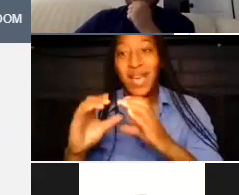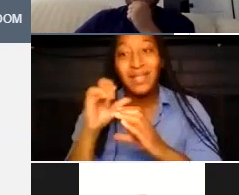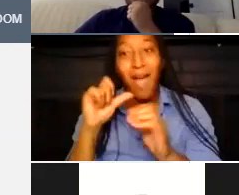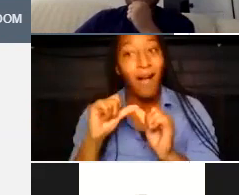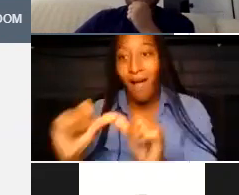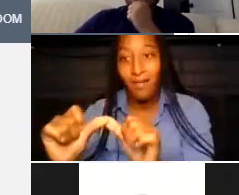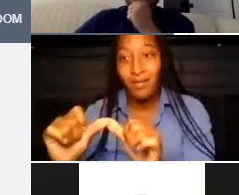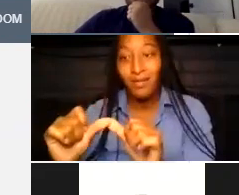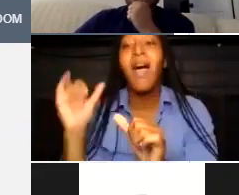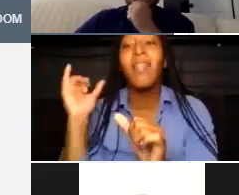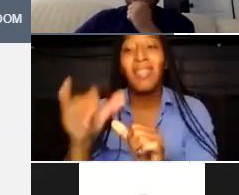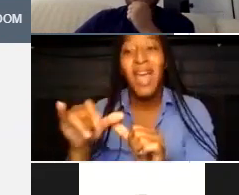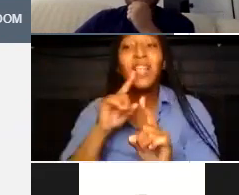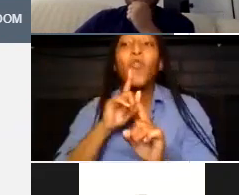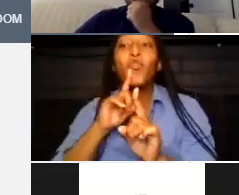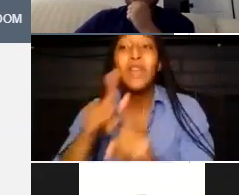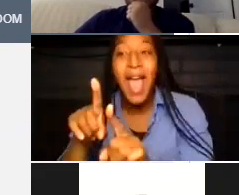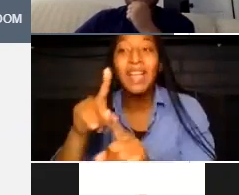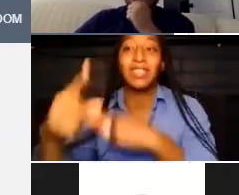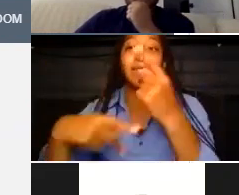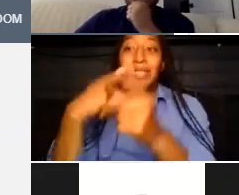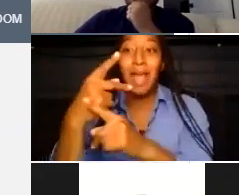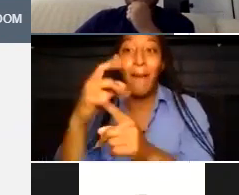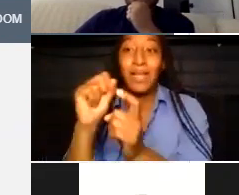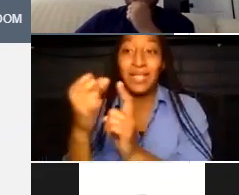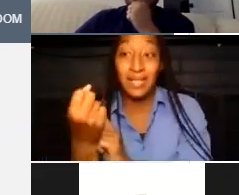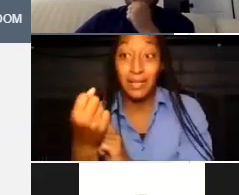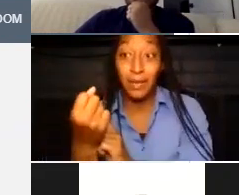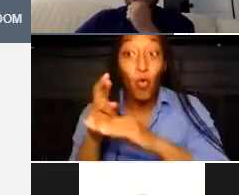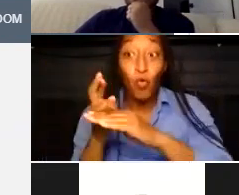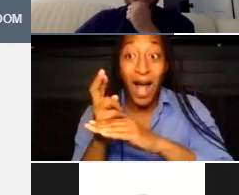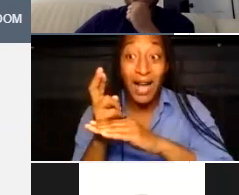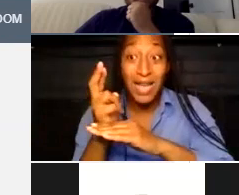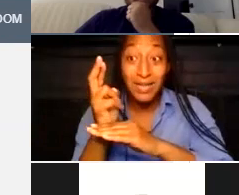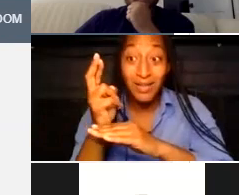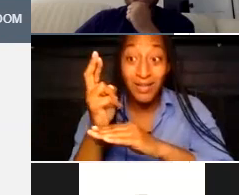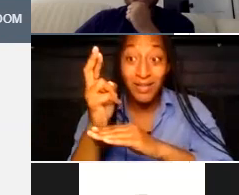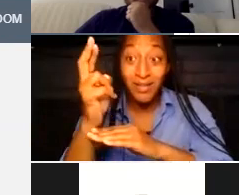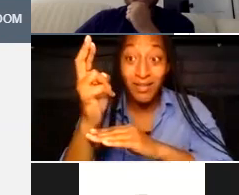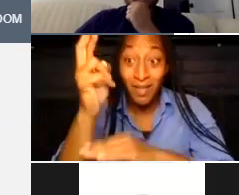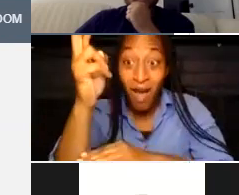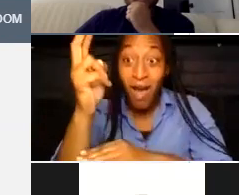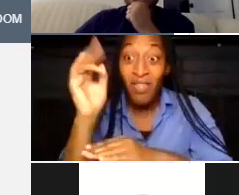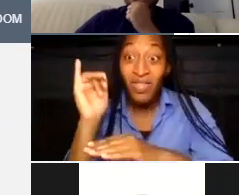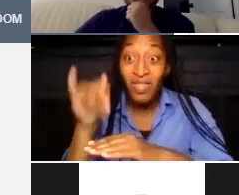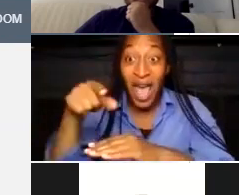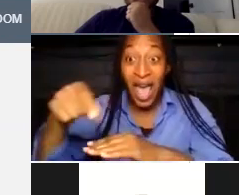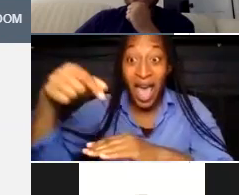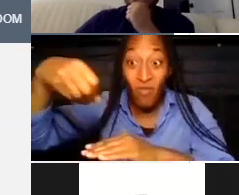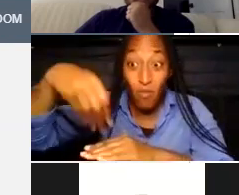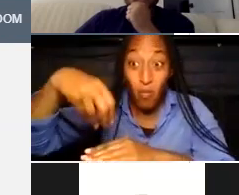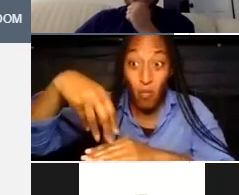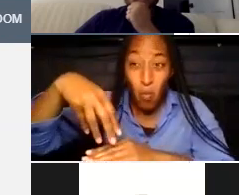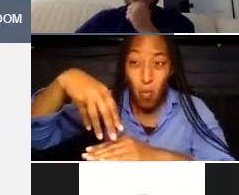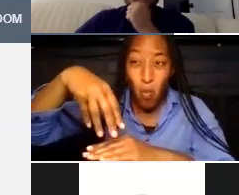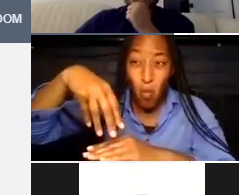is an example of that because of its thrust, the thrust that it experiences as it expels gases when